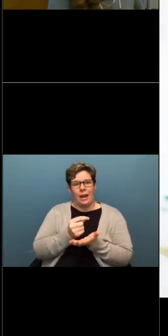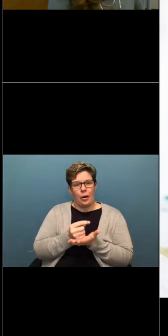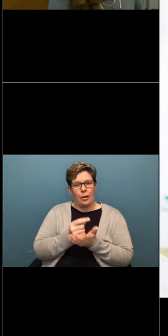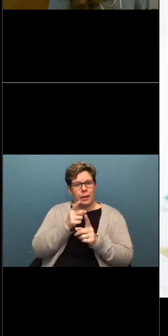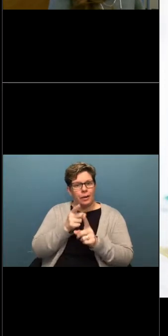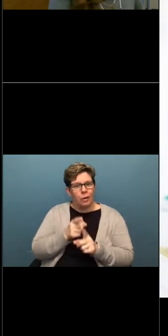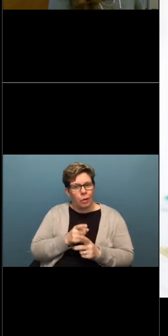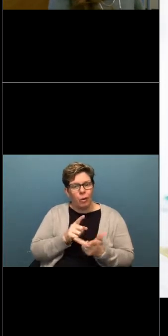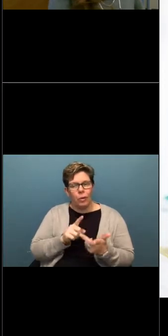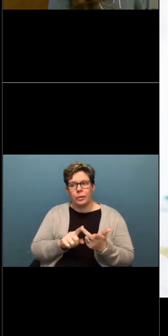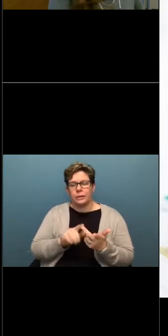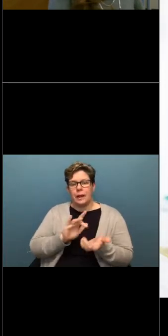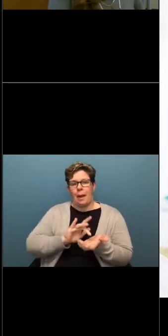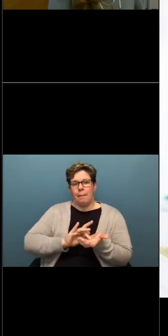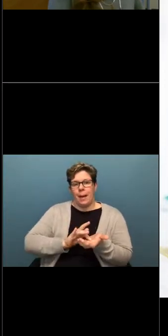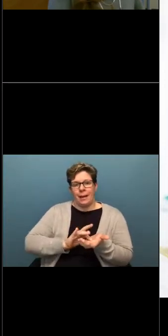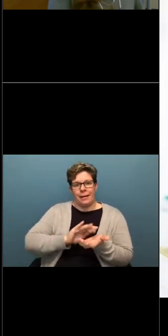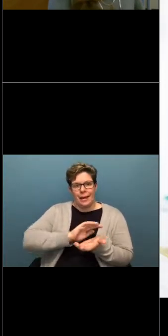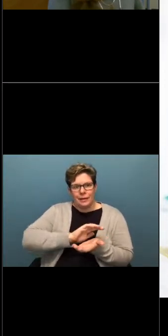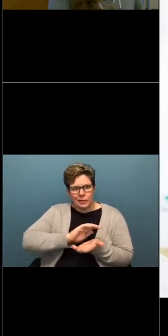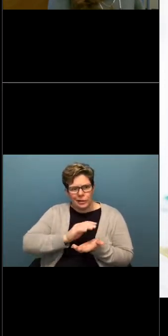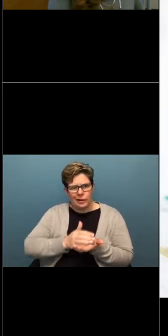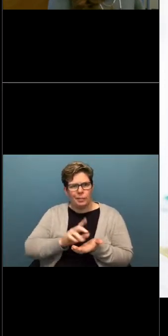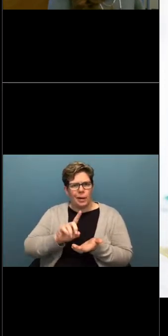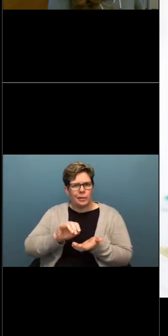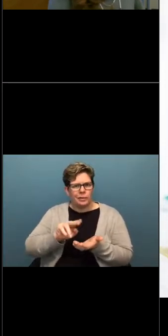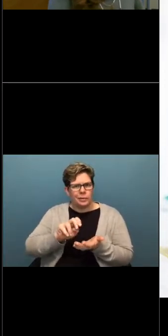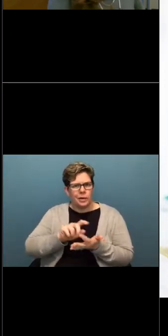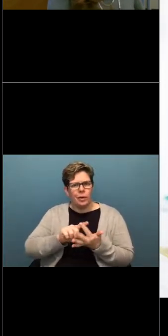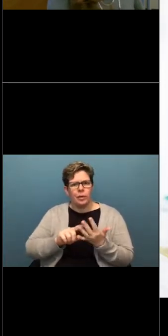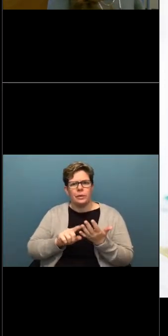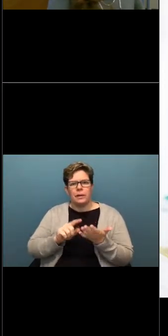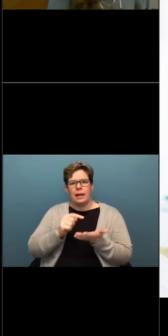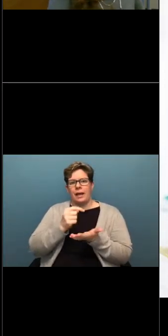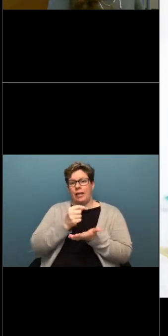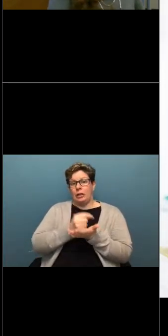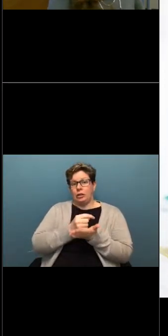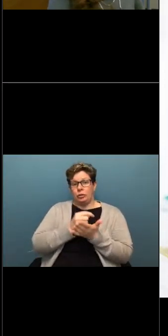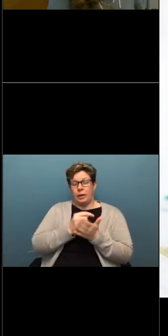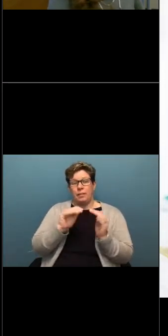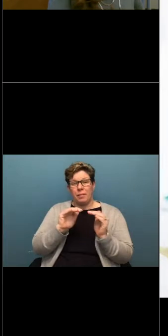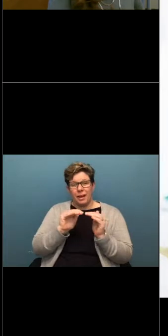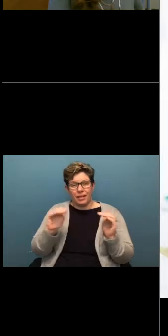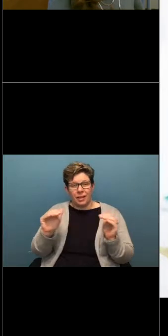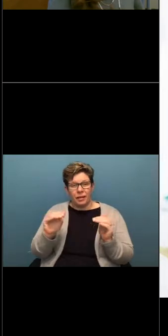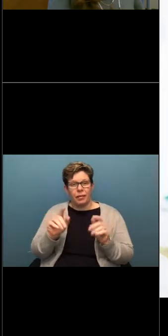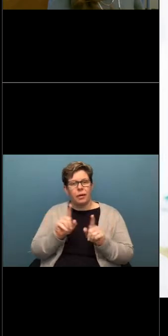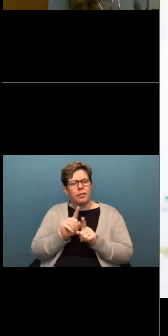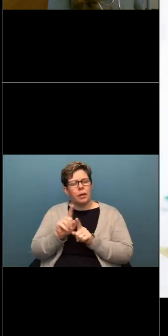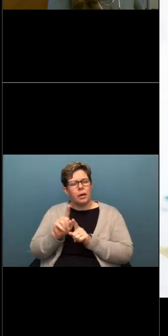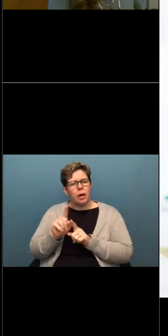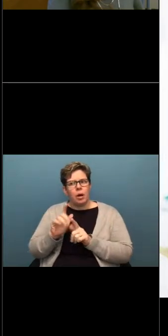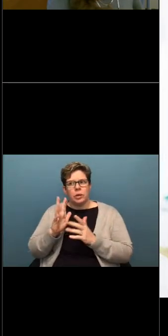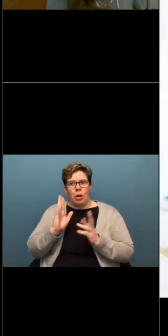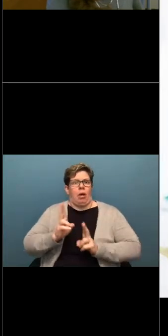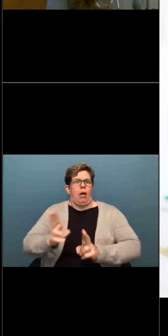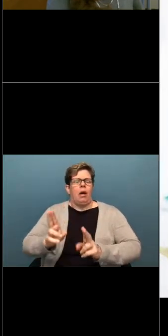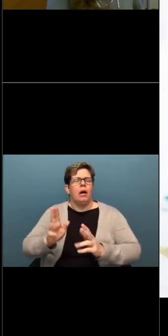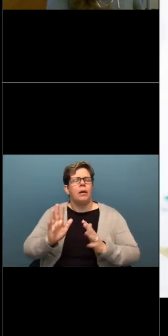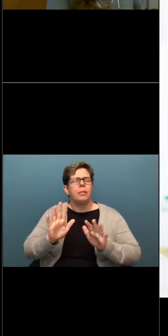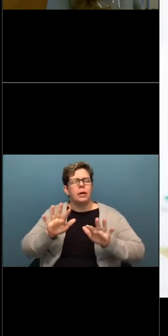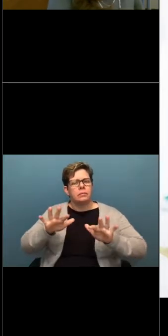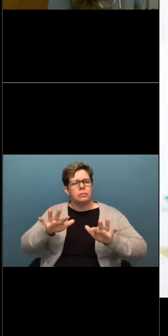good medication dosages, therapeutic levels. Also taking time to actually just get